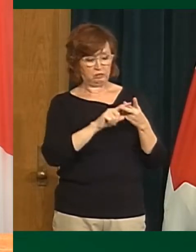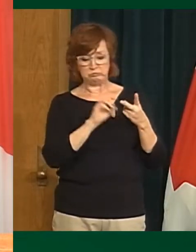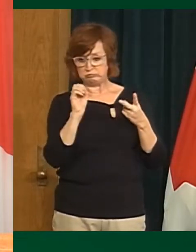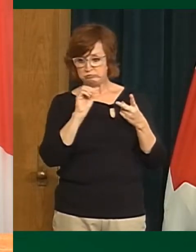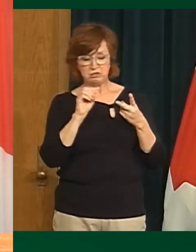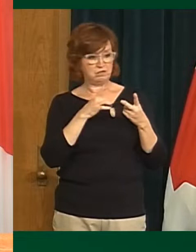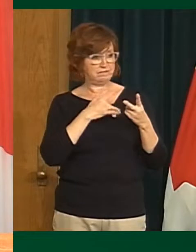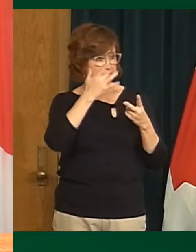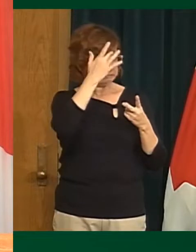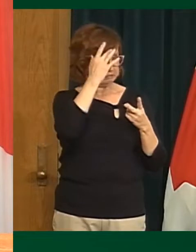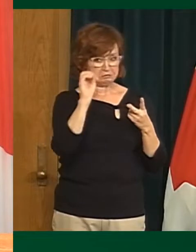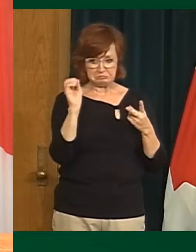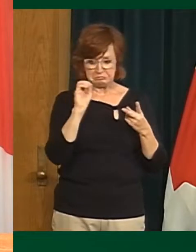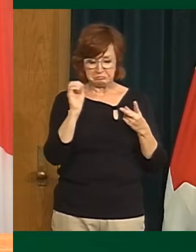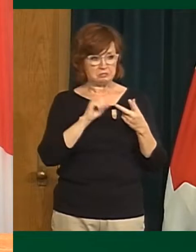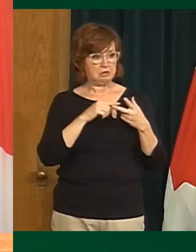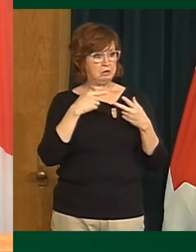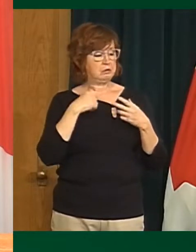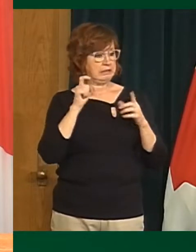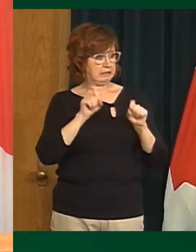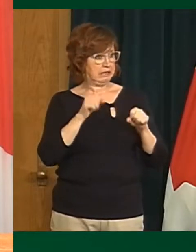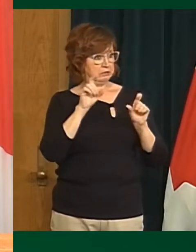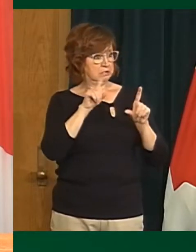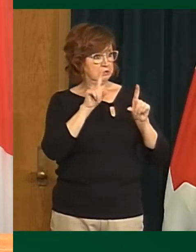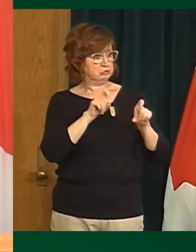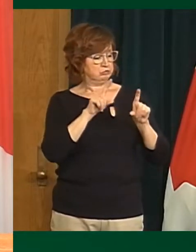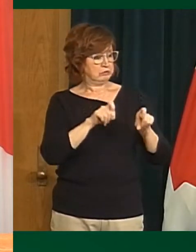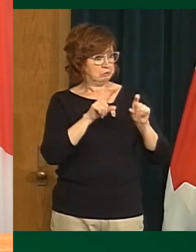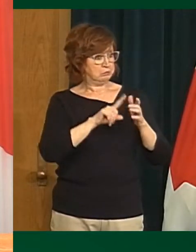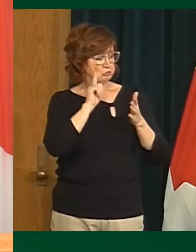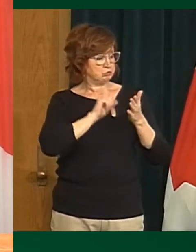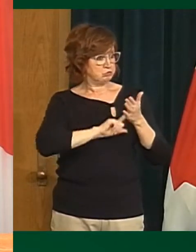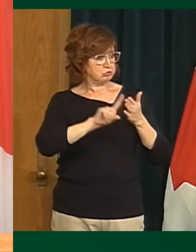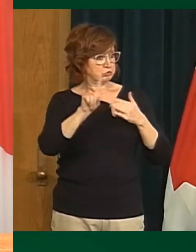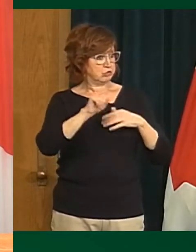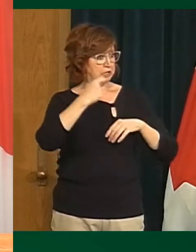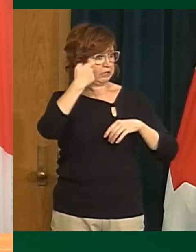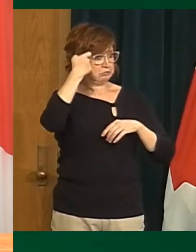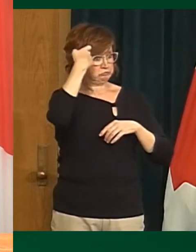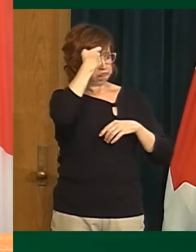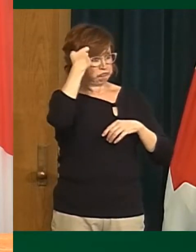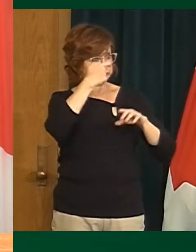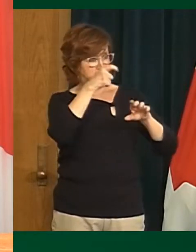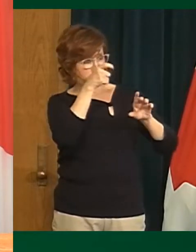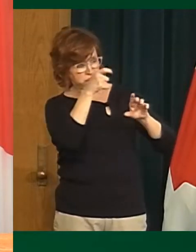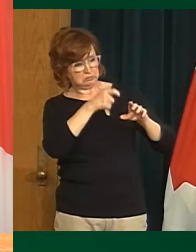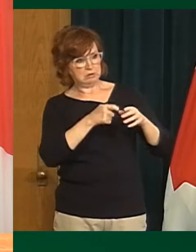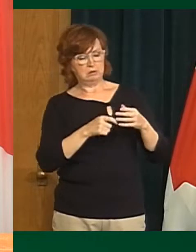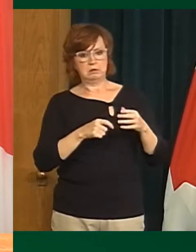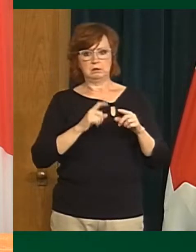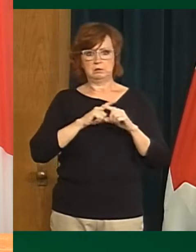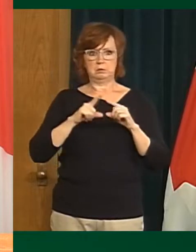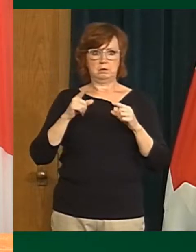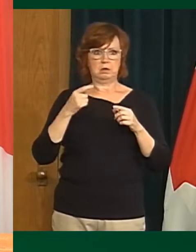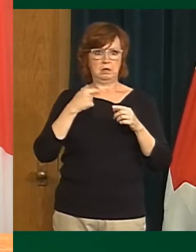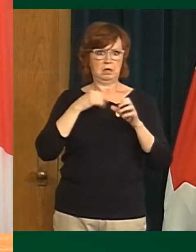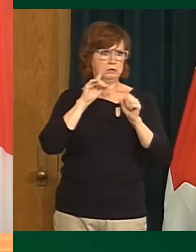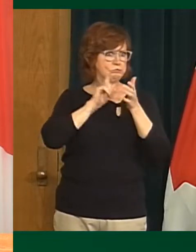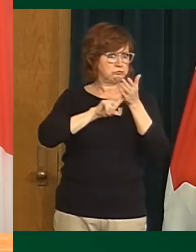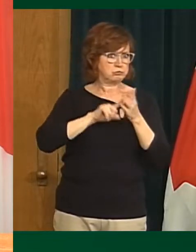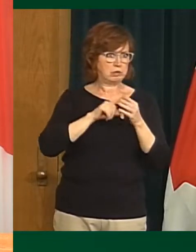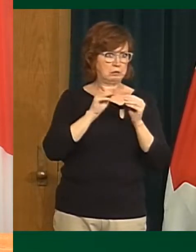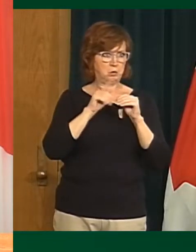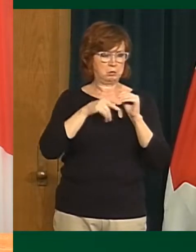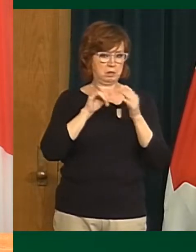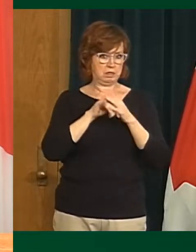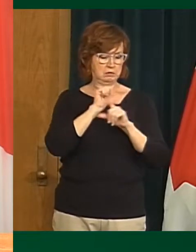is minimized. But while I will inquire further, I will also ask Dr. Susan Shaw if she has any further information on